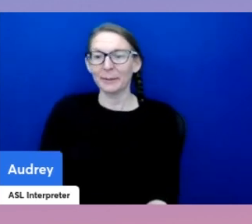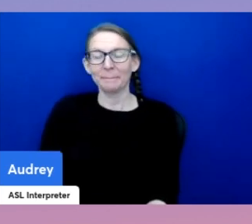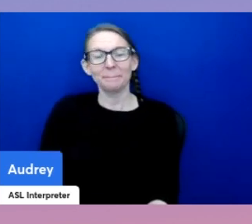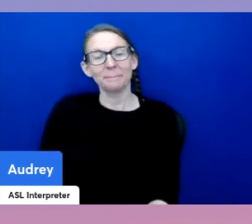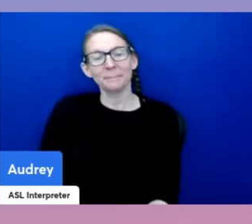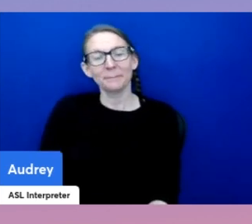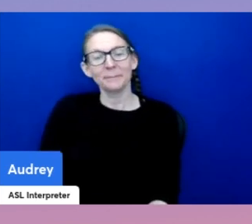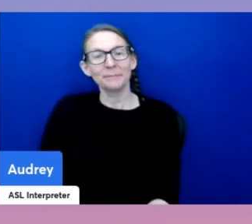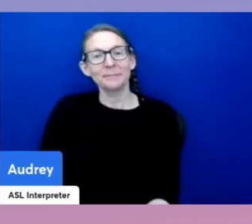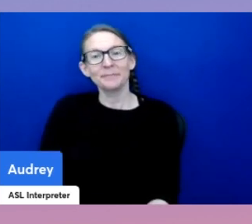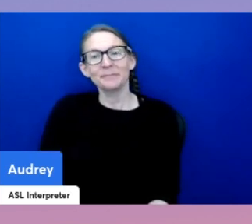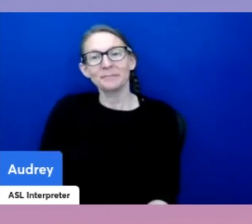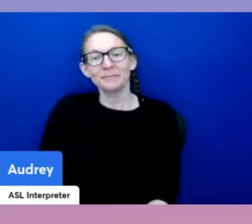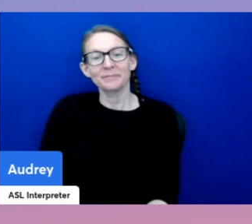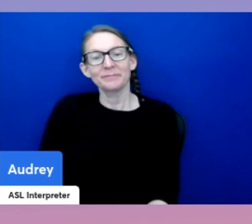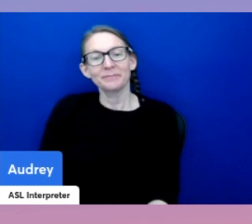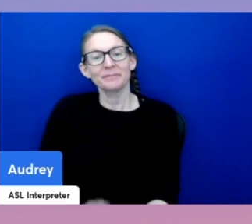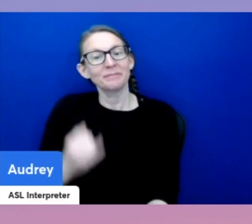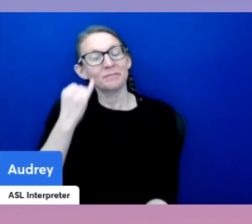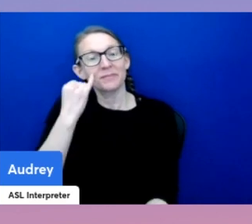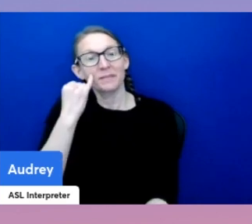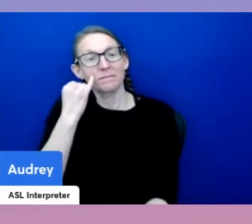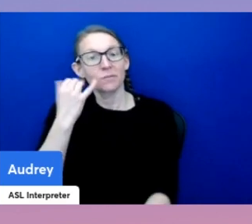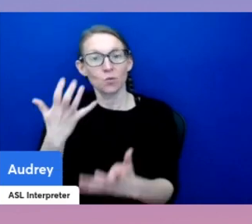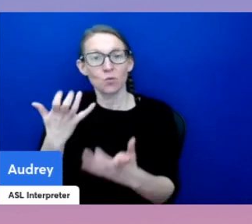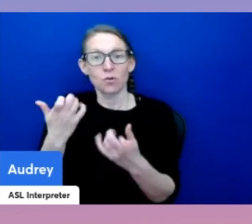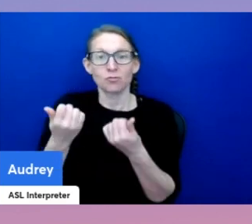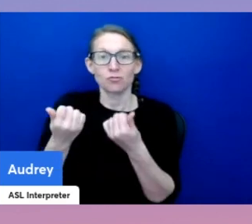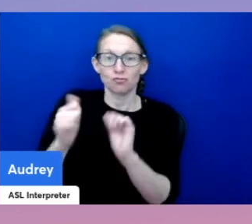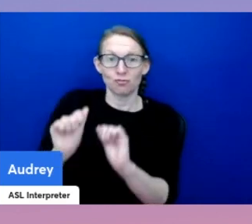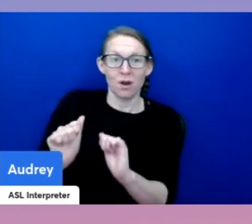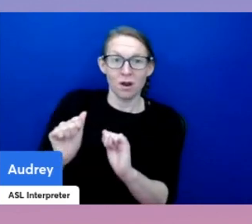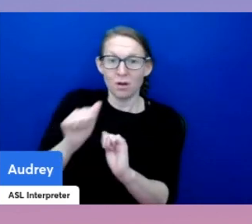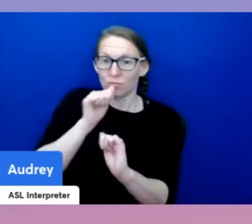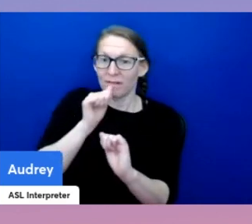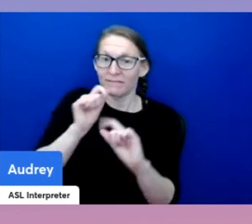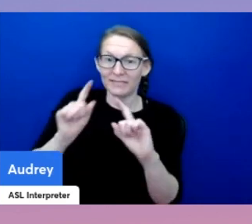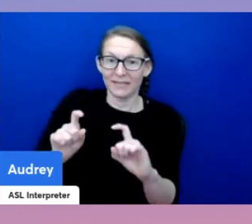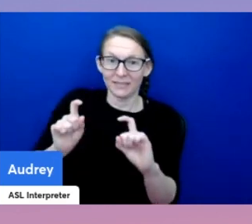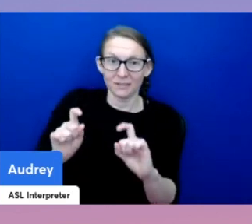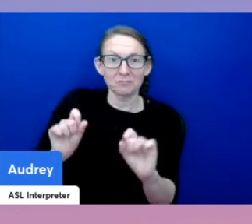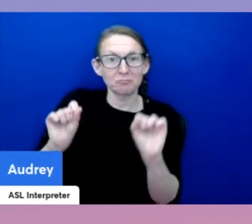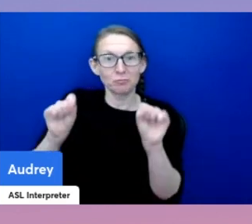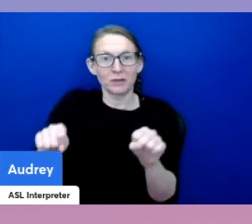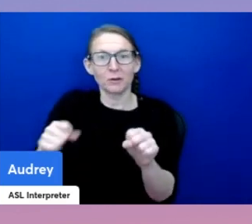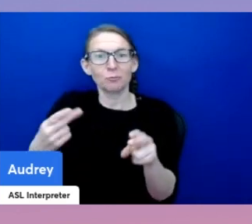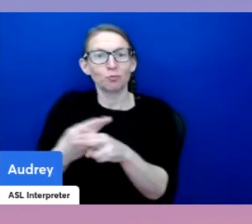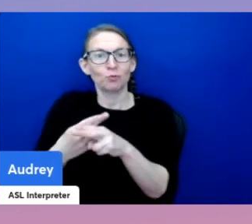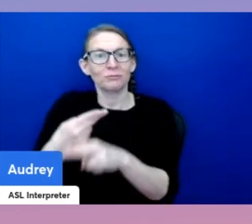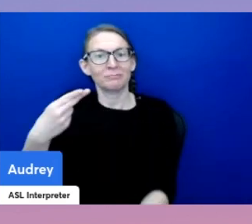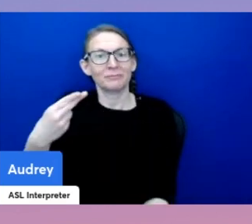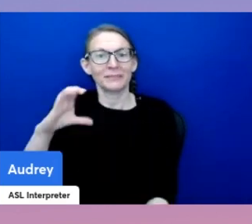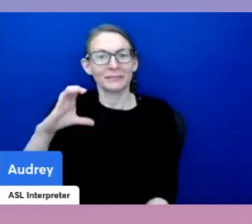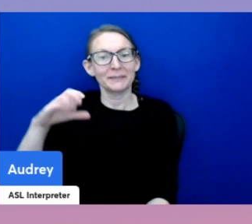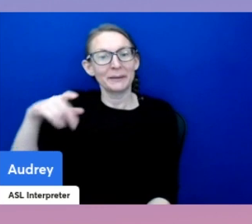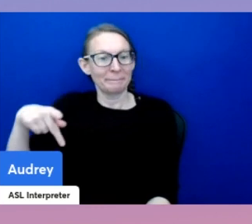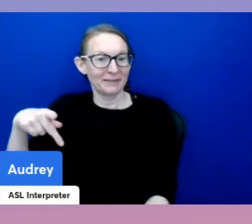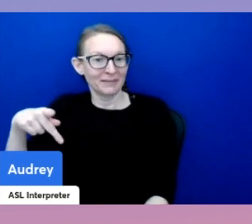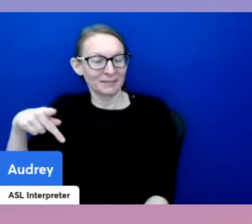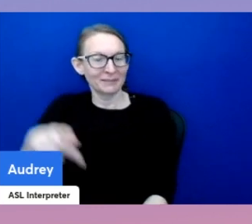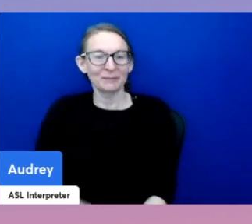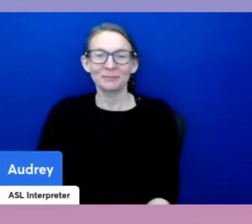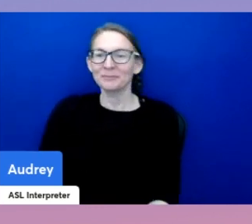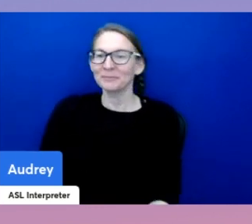test privately, you can use the HCP, HashiCorp Cloud Platform.